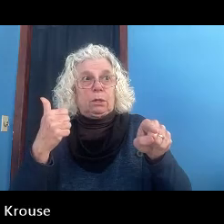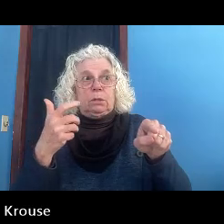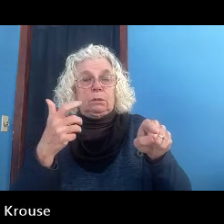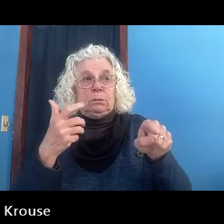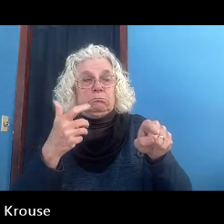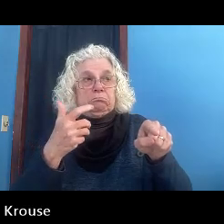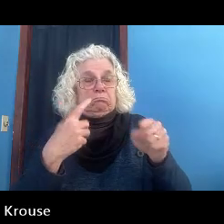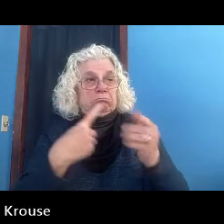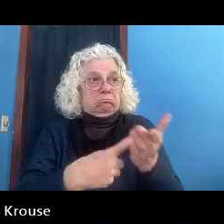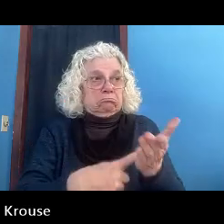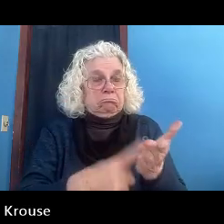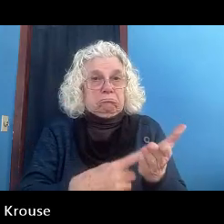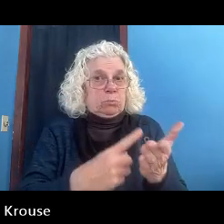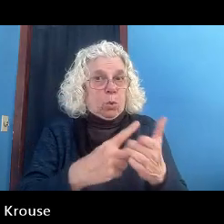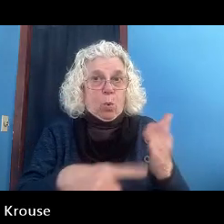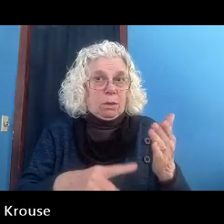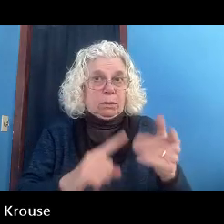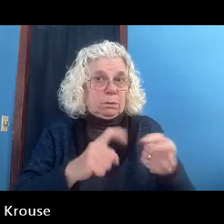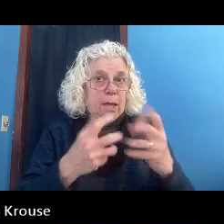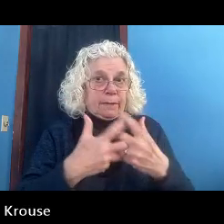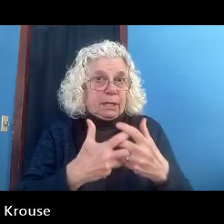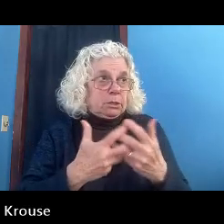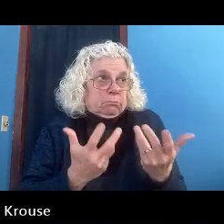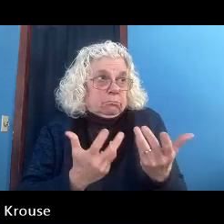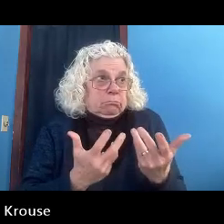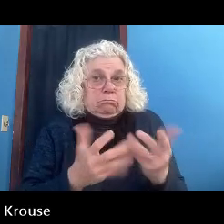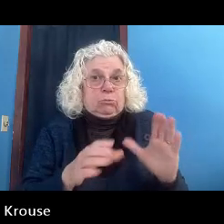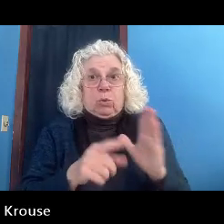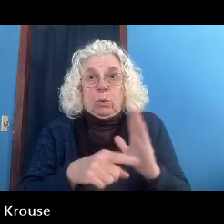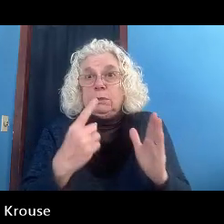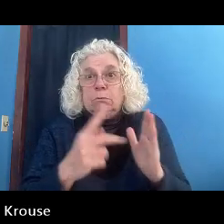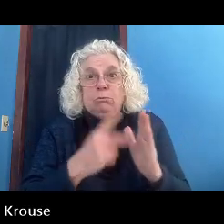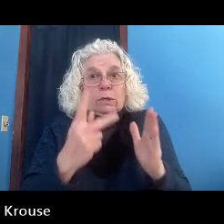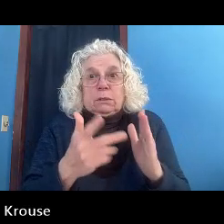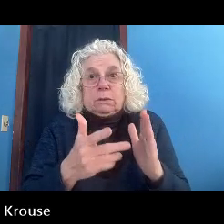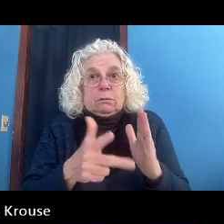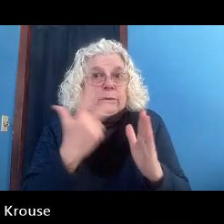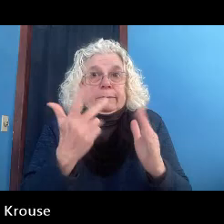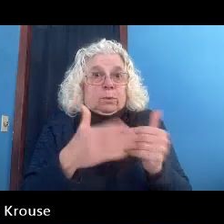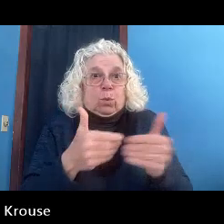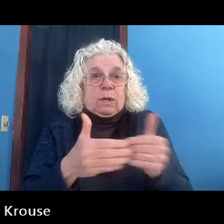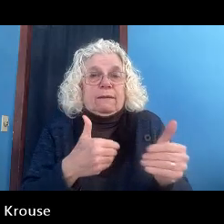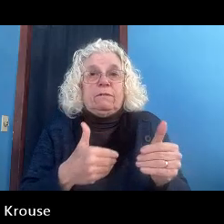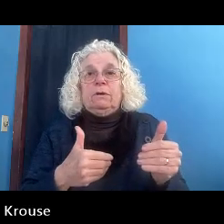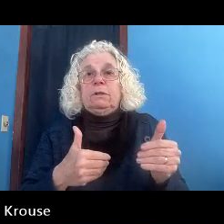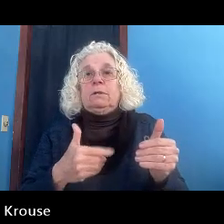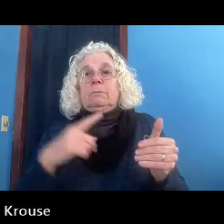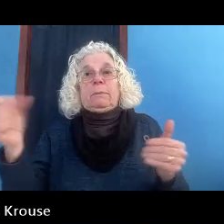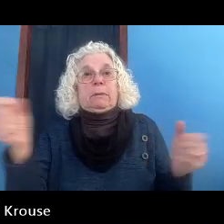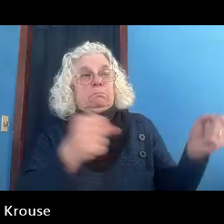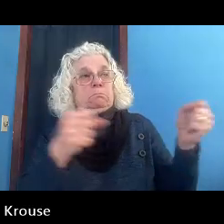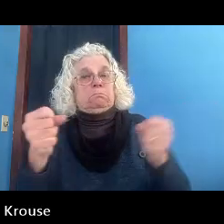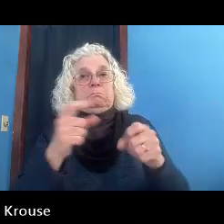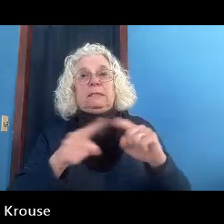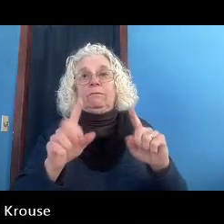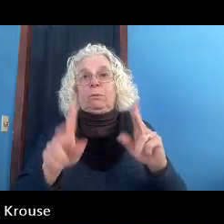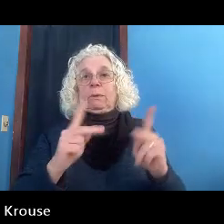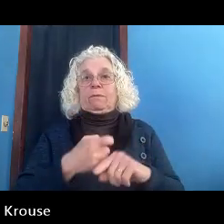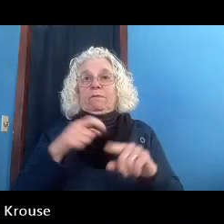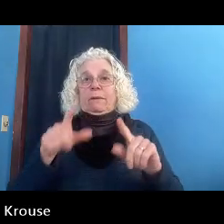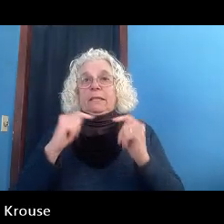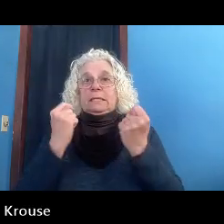they want, right? And sometimes we'll bring in, either different people within the team,